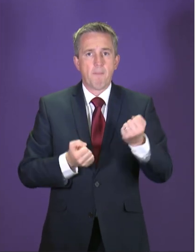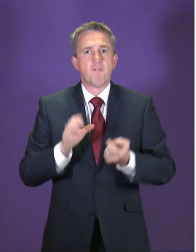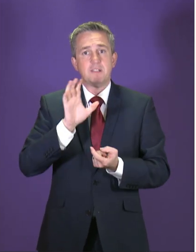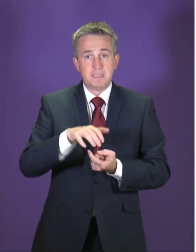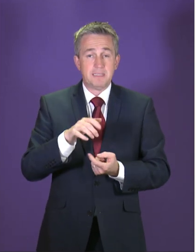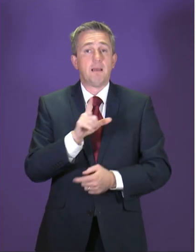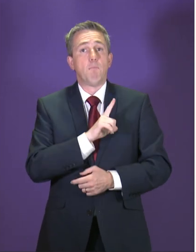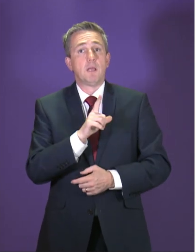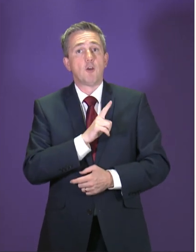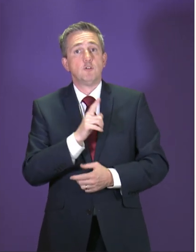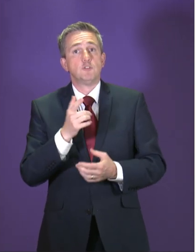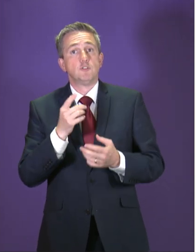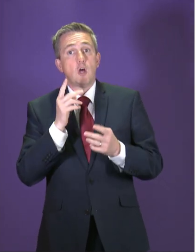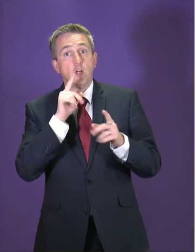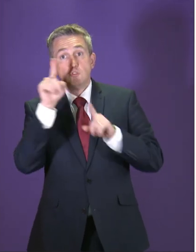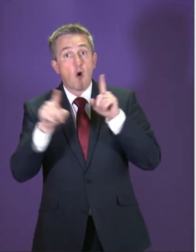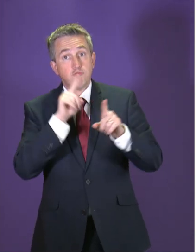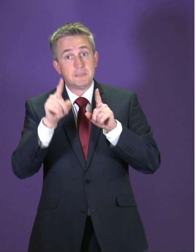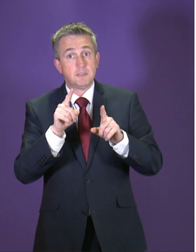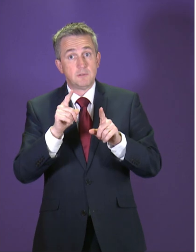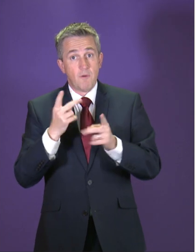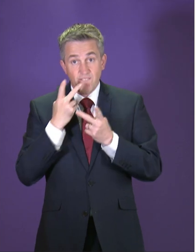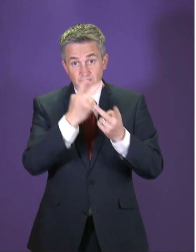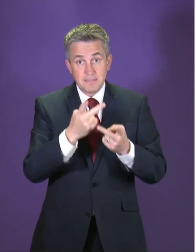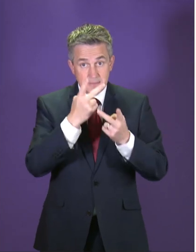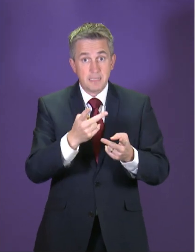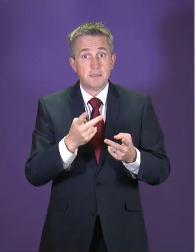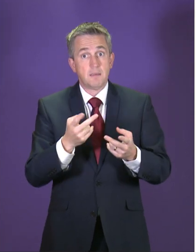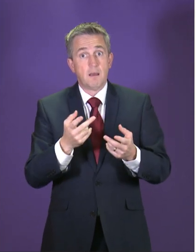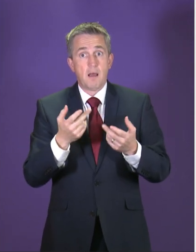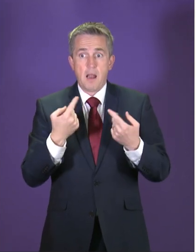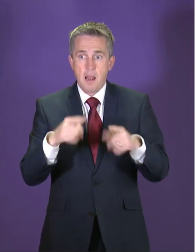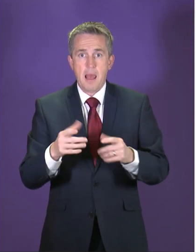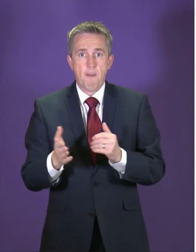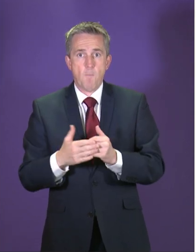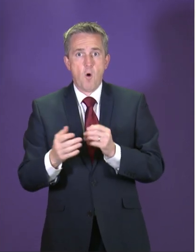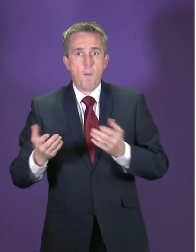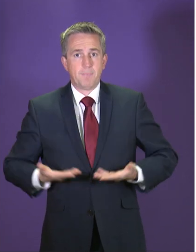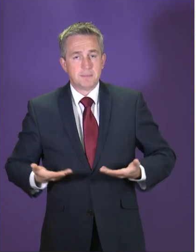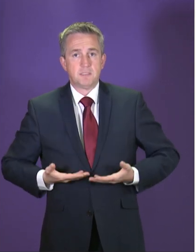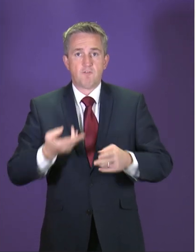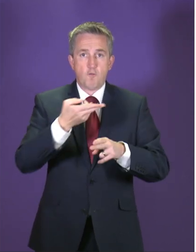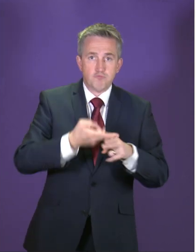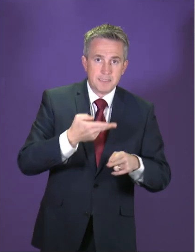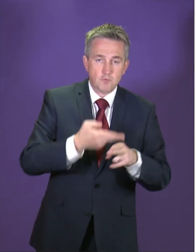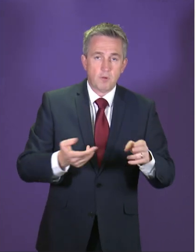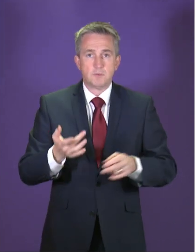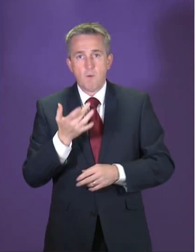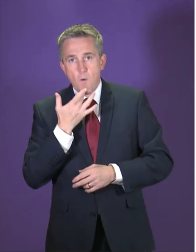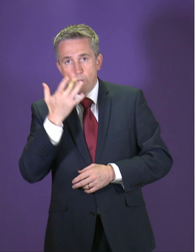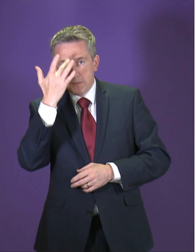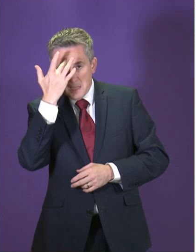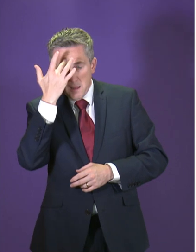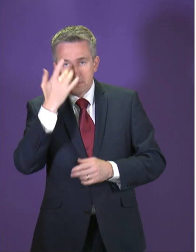tourists, who in turn activate a whole supply chain of activities, from restaurants and hotels to modest crafts